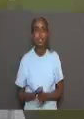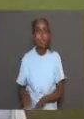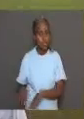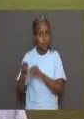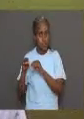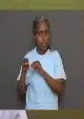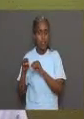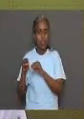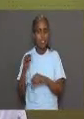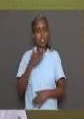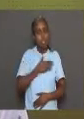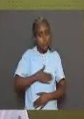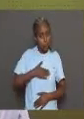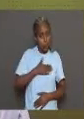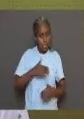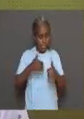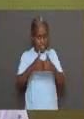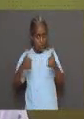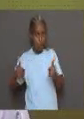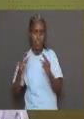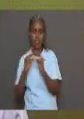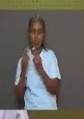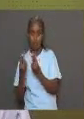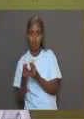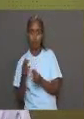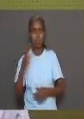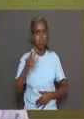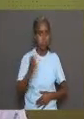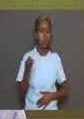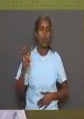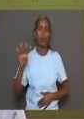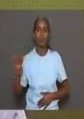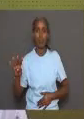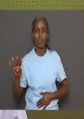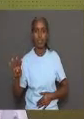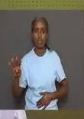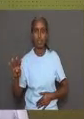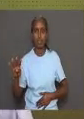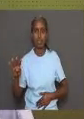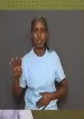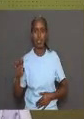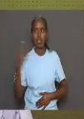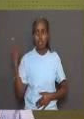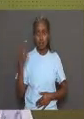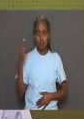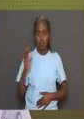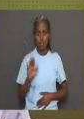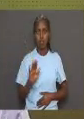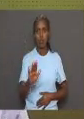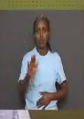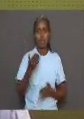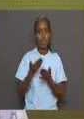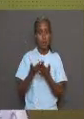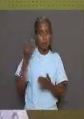Students, please separate into groups of 3 or 4 using your previous